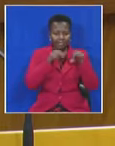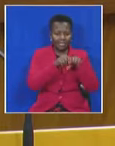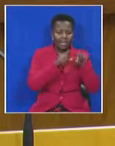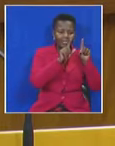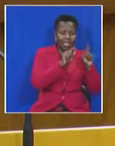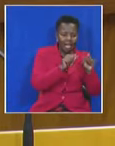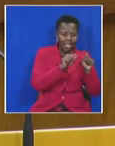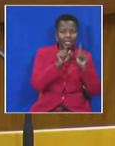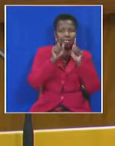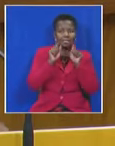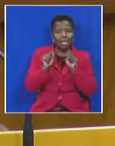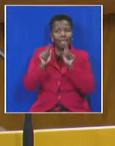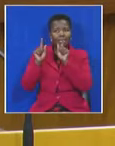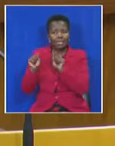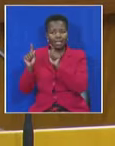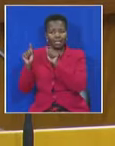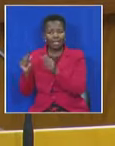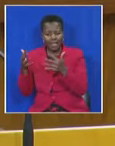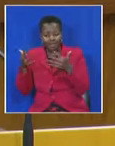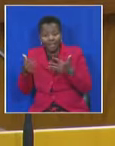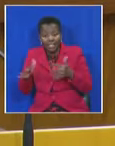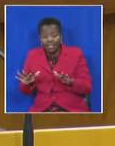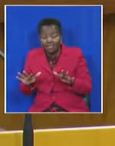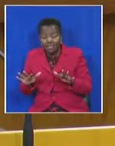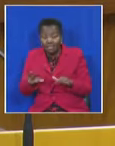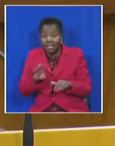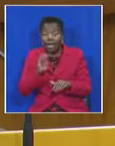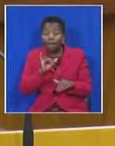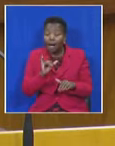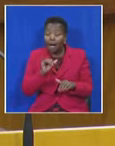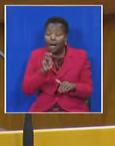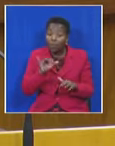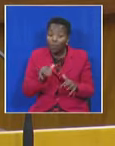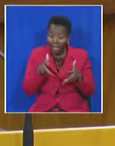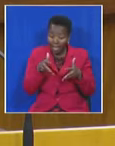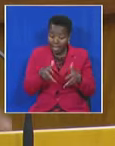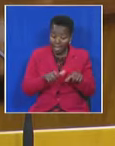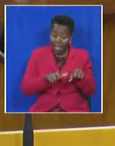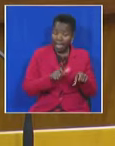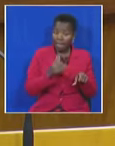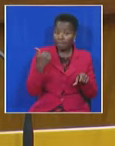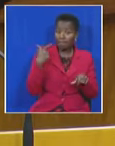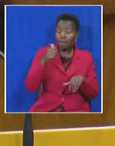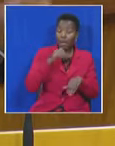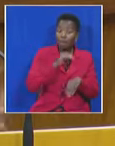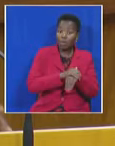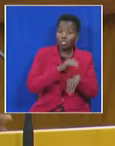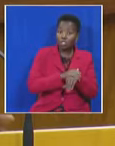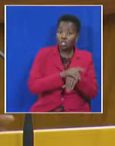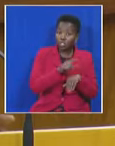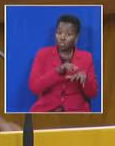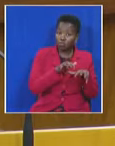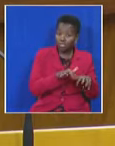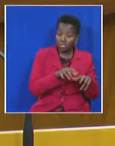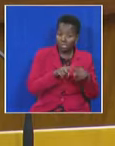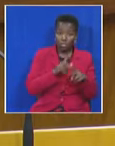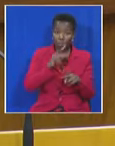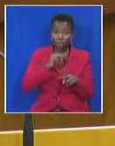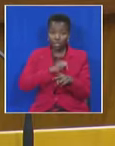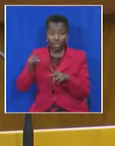acquired title all over. By the way, here in the Cape under the British, and KZN under the